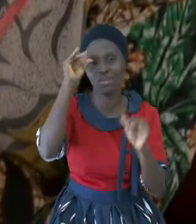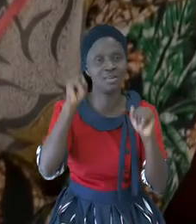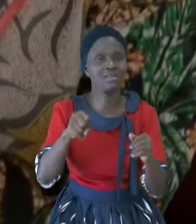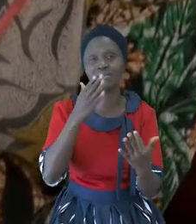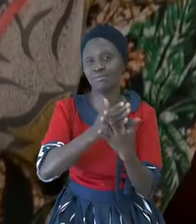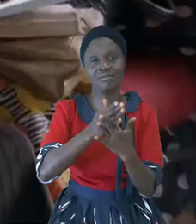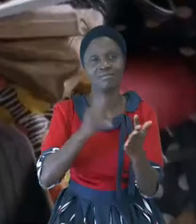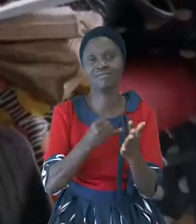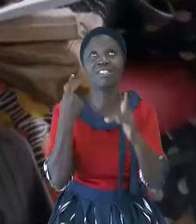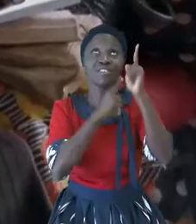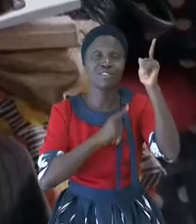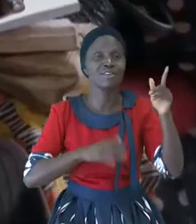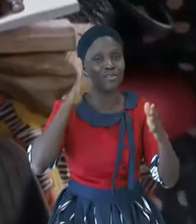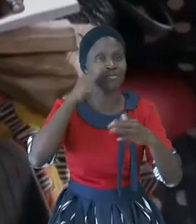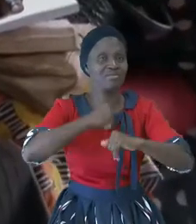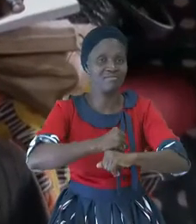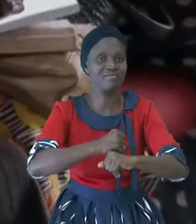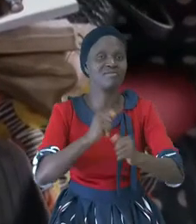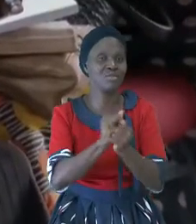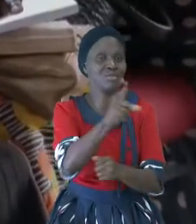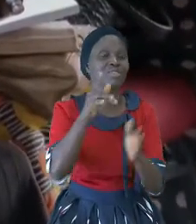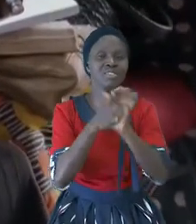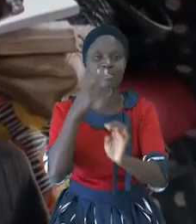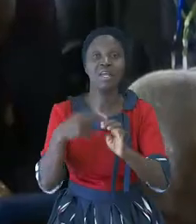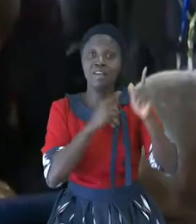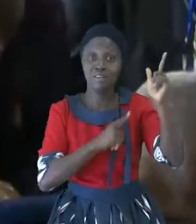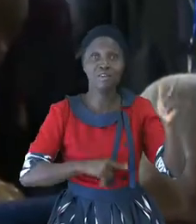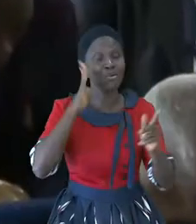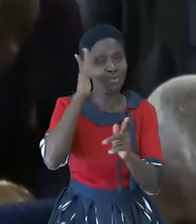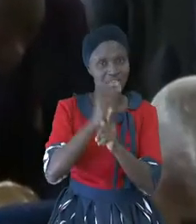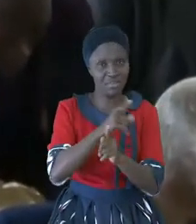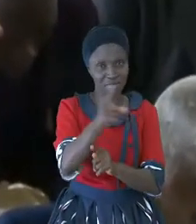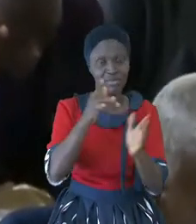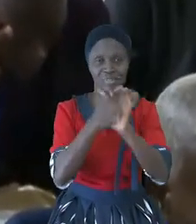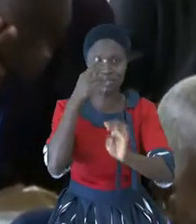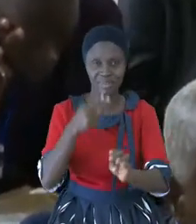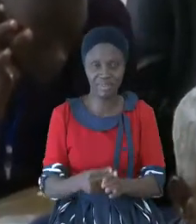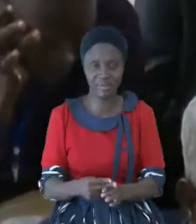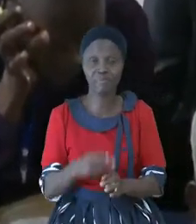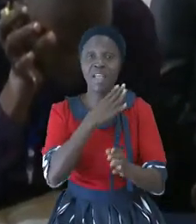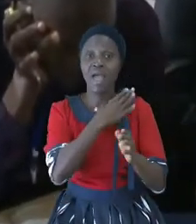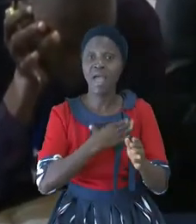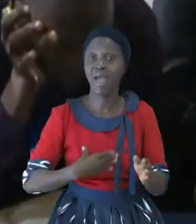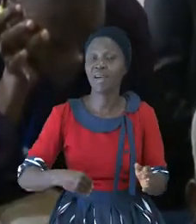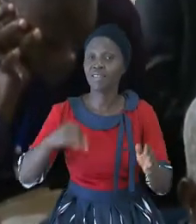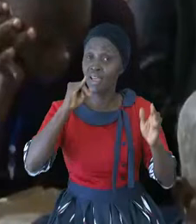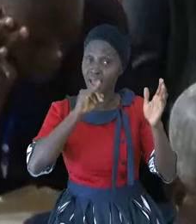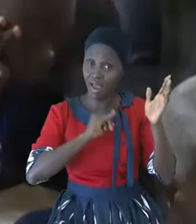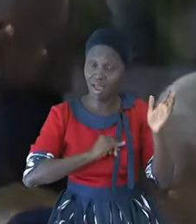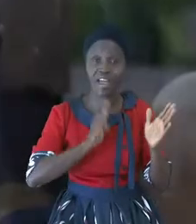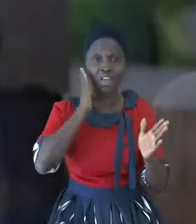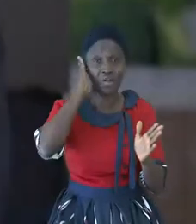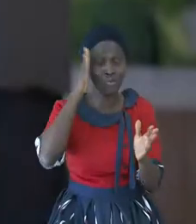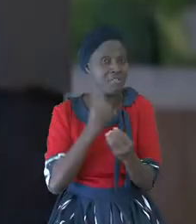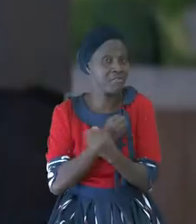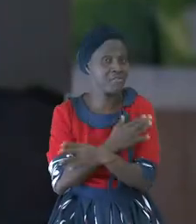will be with you. The Lord will sustain you. And I will fear no